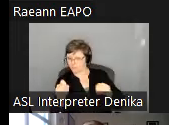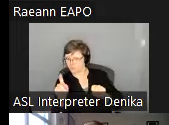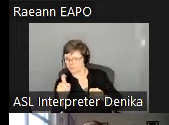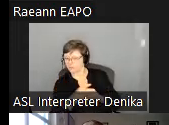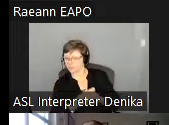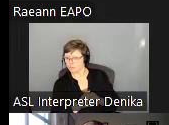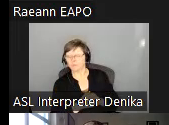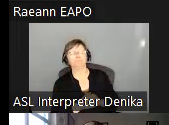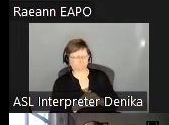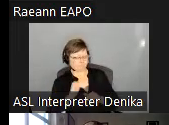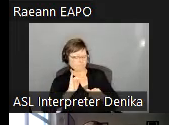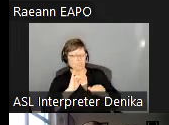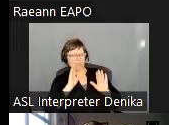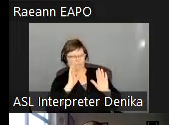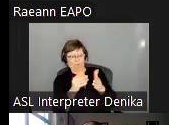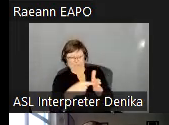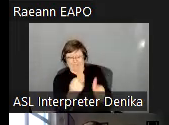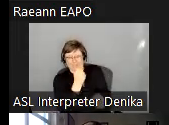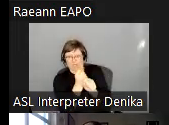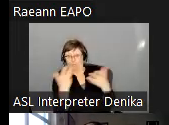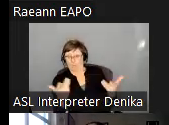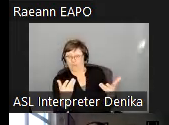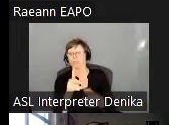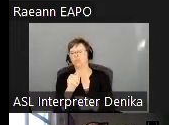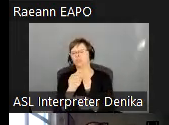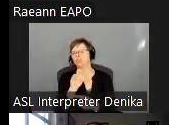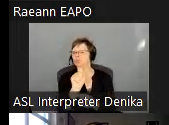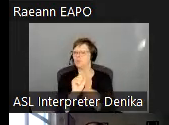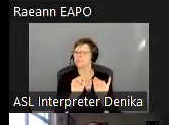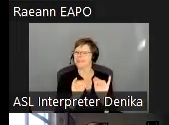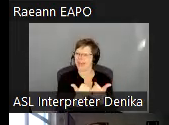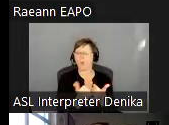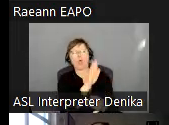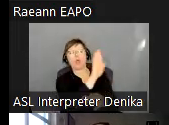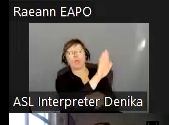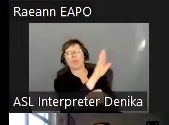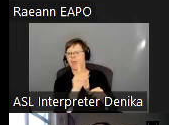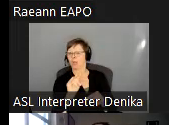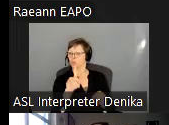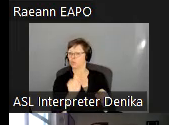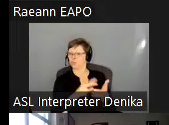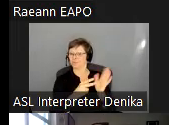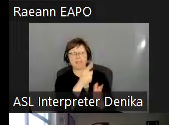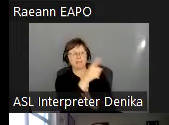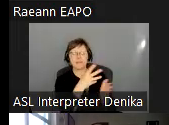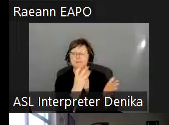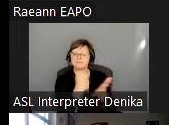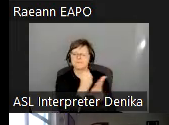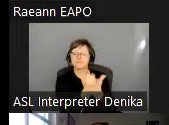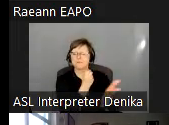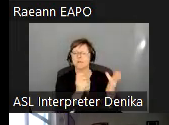this year for Fraud Prevention Month is on the tools of the trade of the fraudsters, and they're utilizing technology more than ever now to